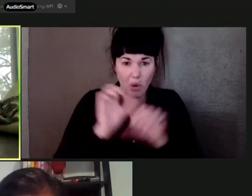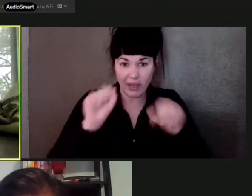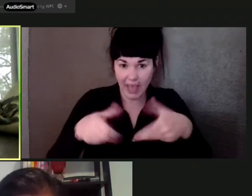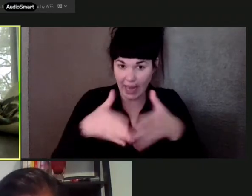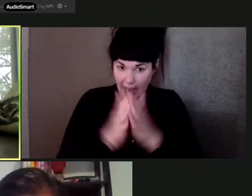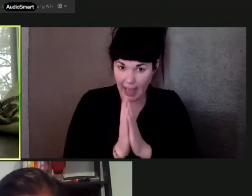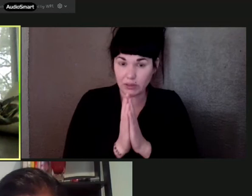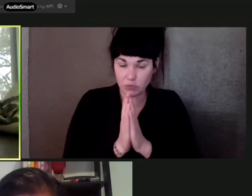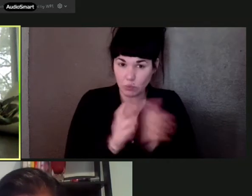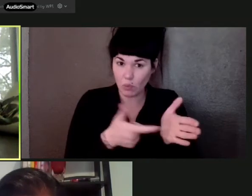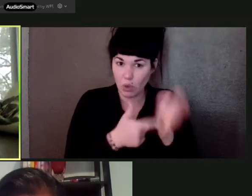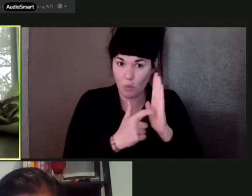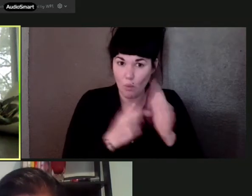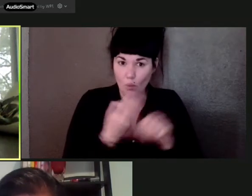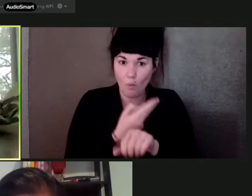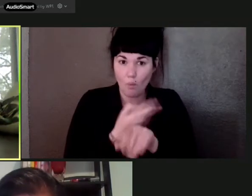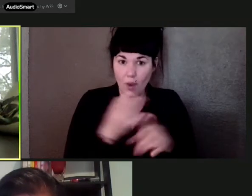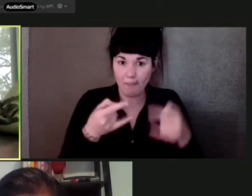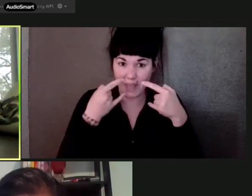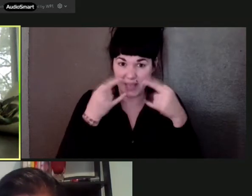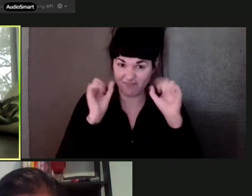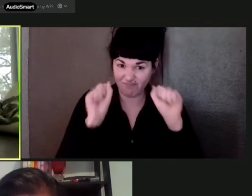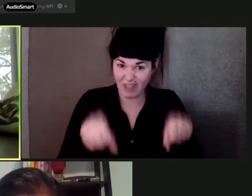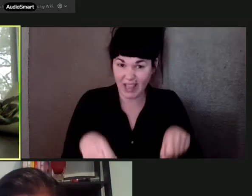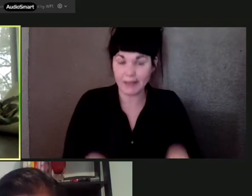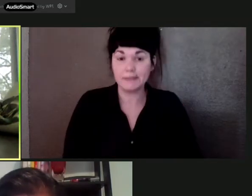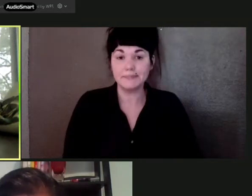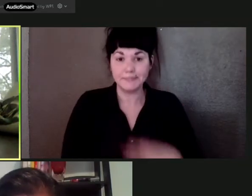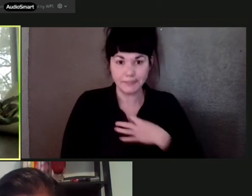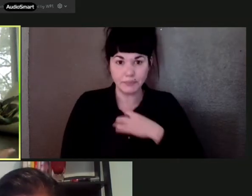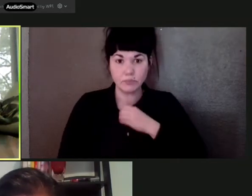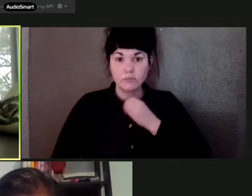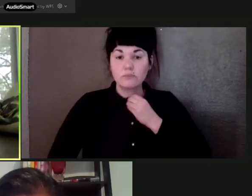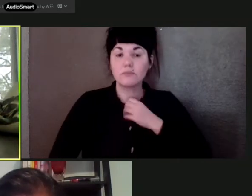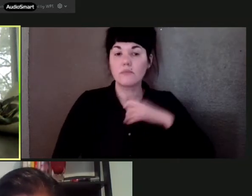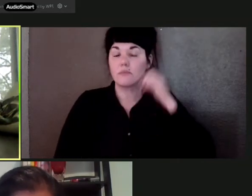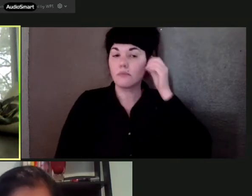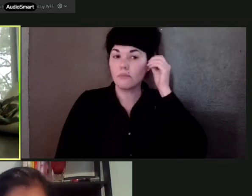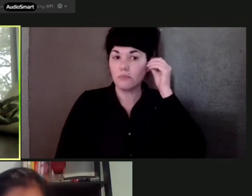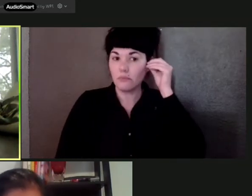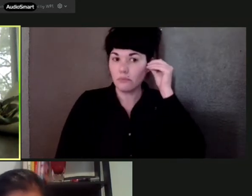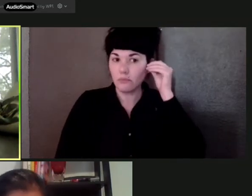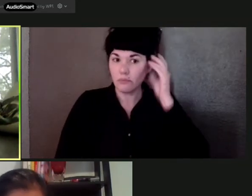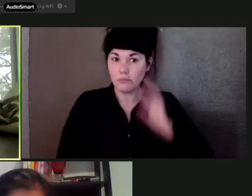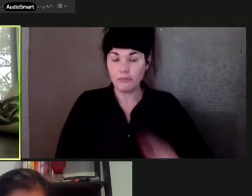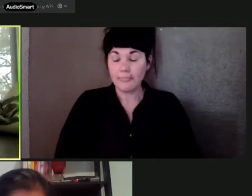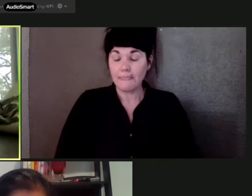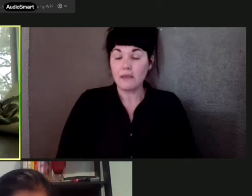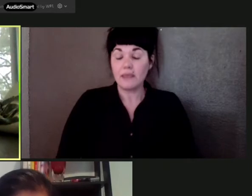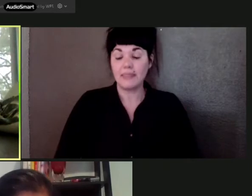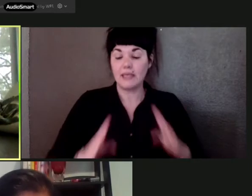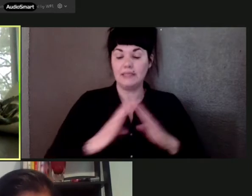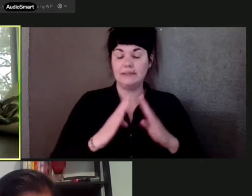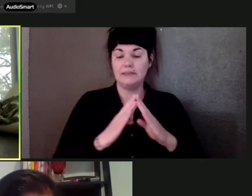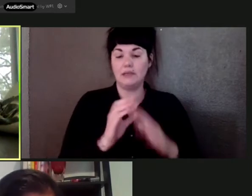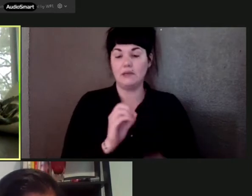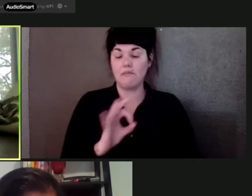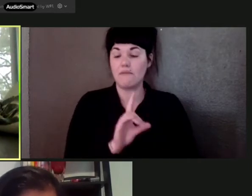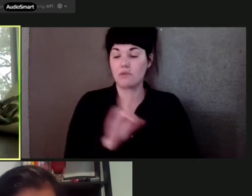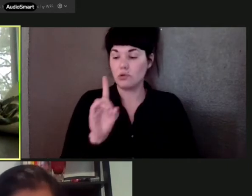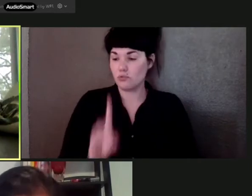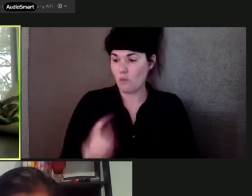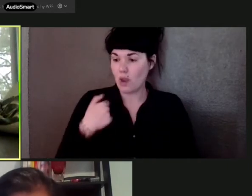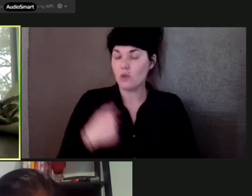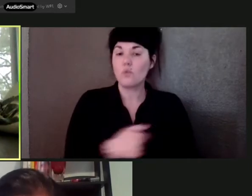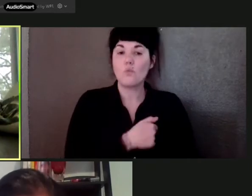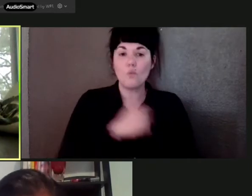It's going to be a process where, we at the City of Detroit have the ability to consult with businesses if they have questions too. We can always connect